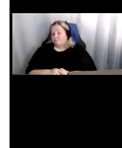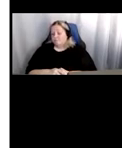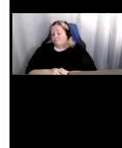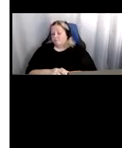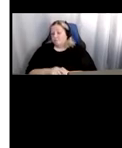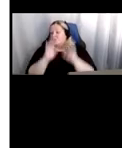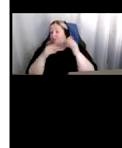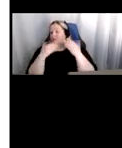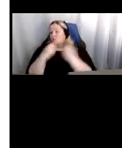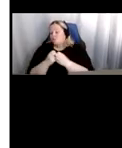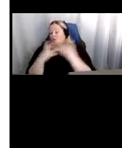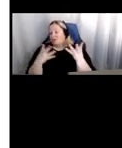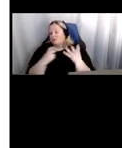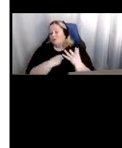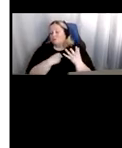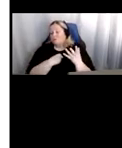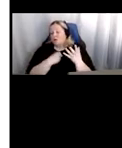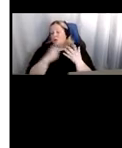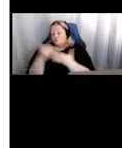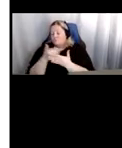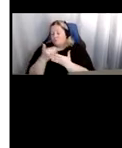thank you so much. I'm sorry, I'm new in this.